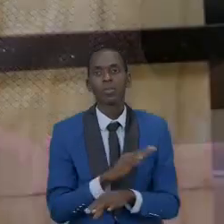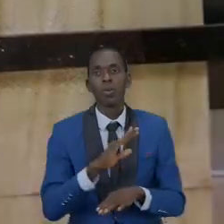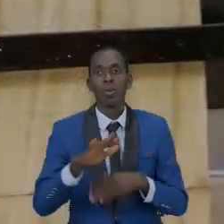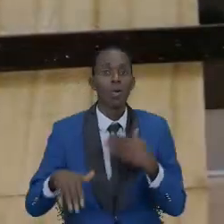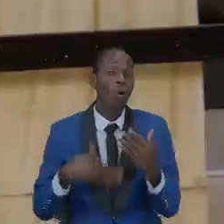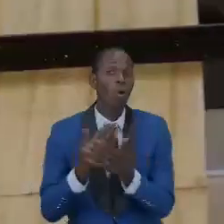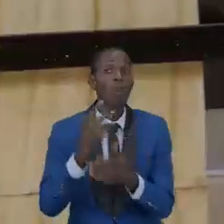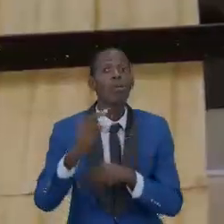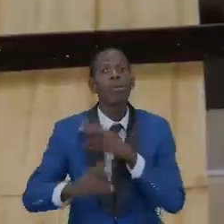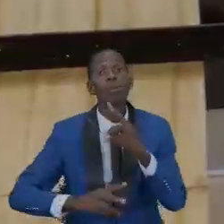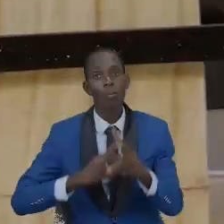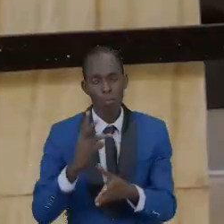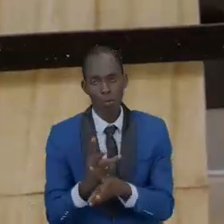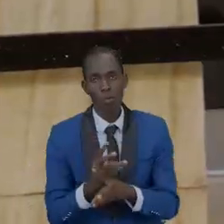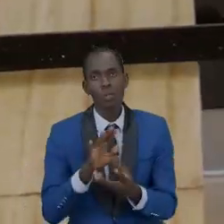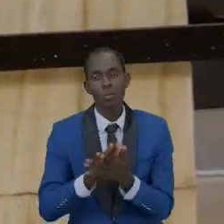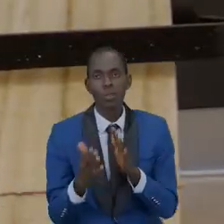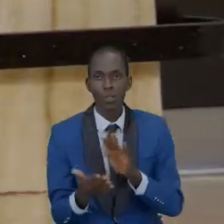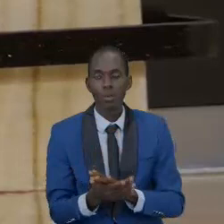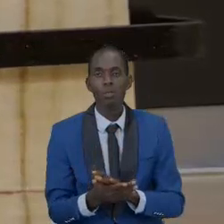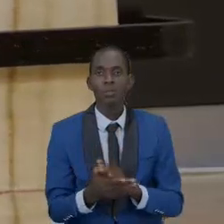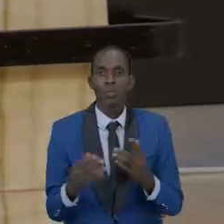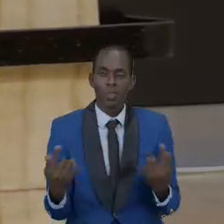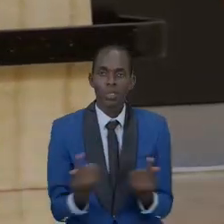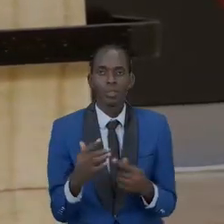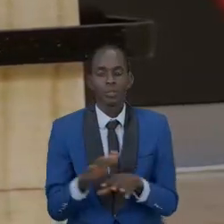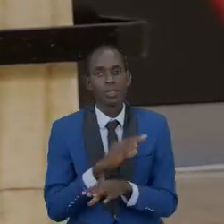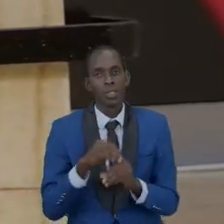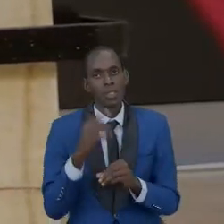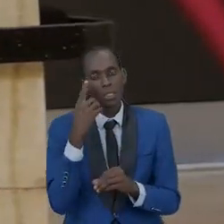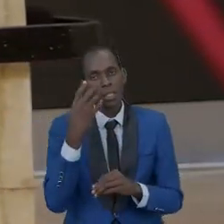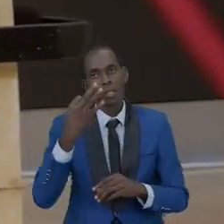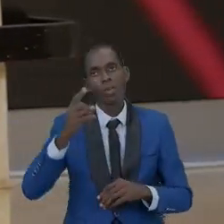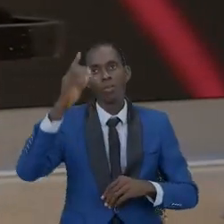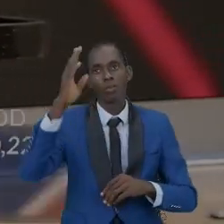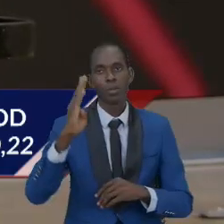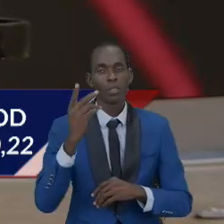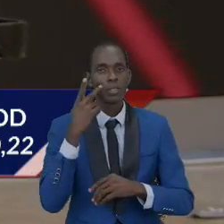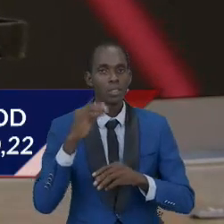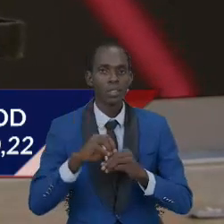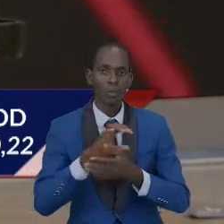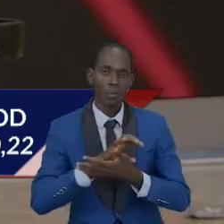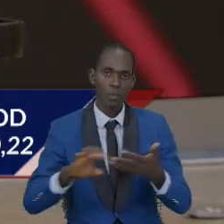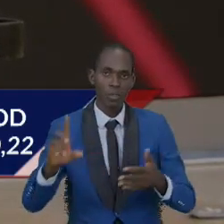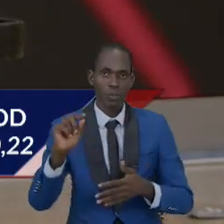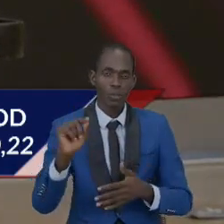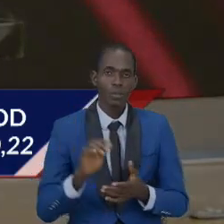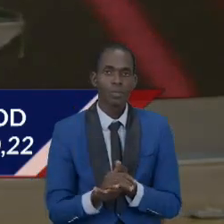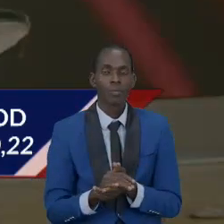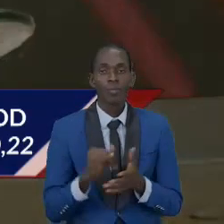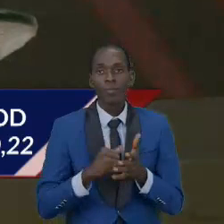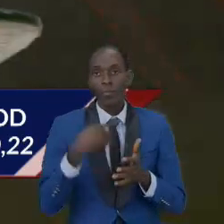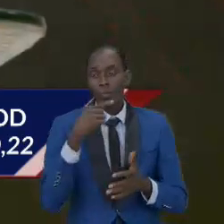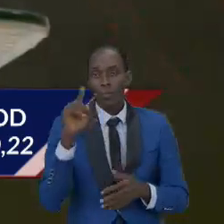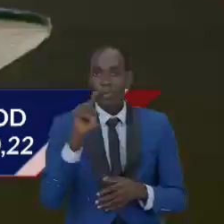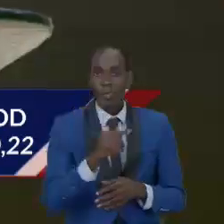world become guilty in the sight of God. Look at verse 20. In verse 20, it tells us, therefore,